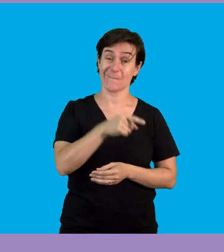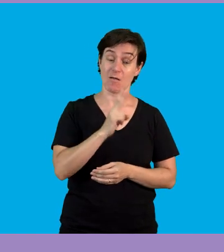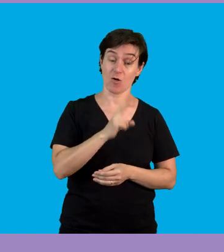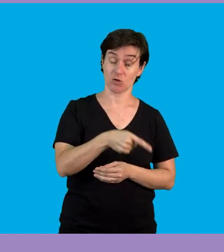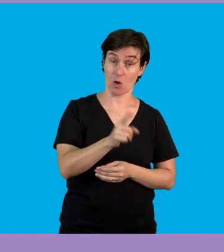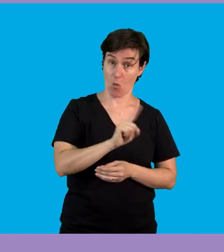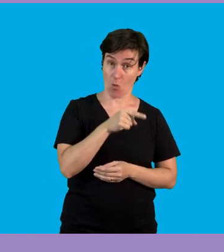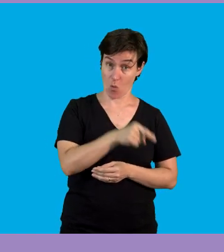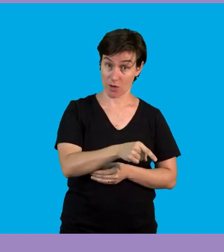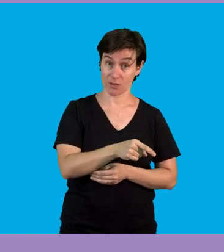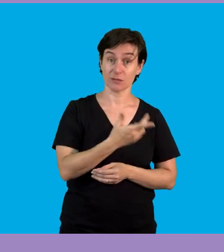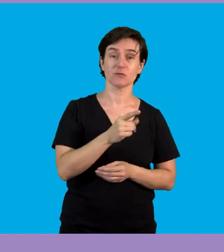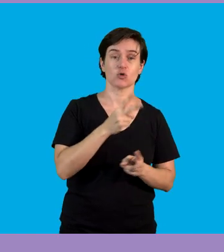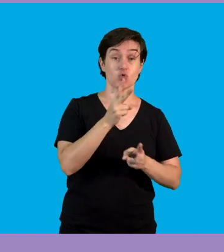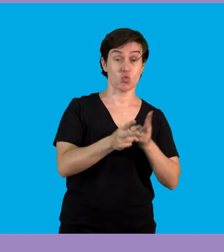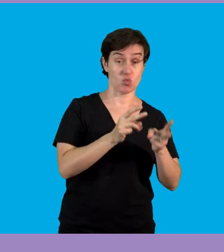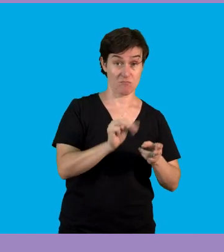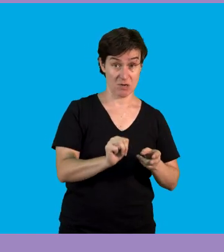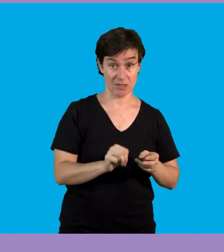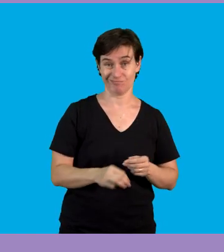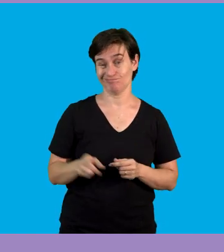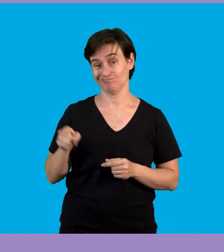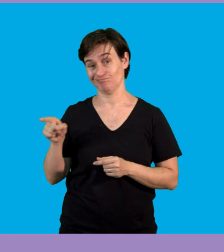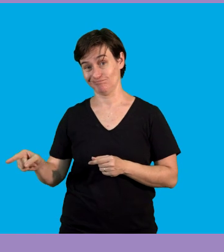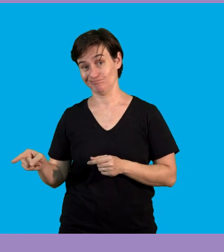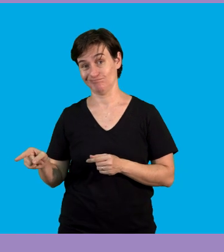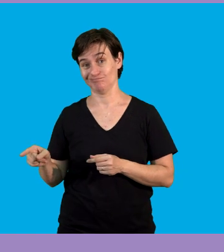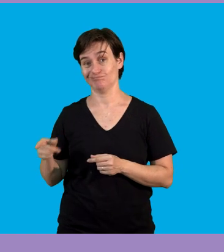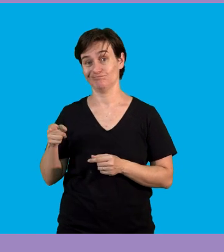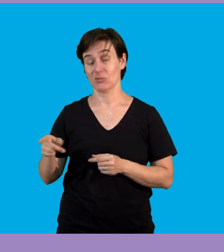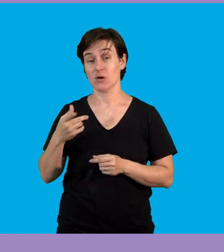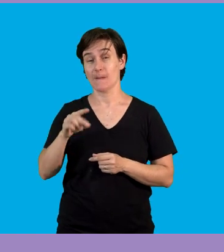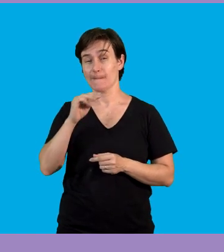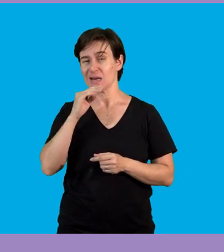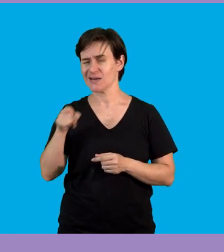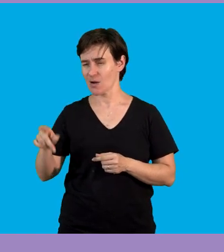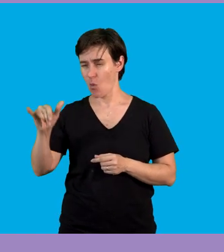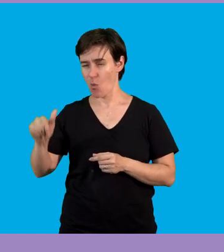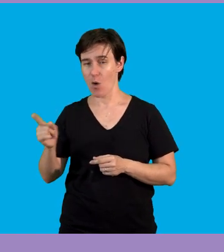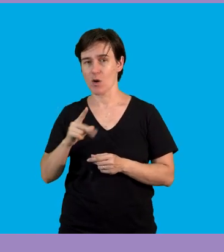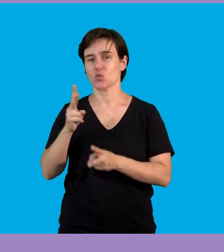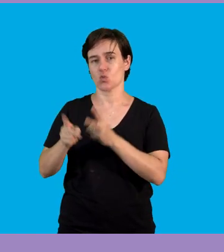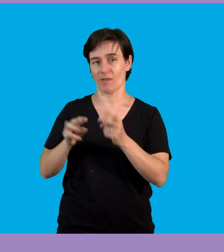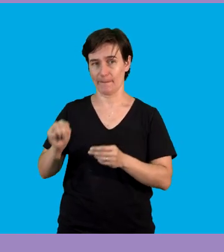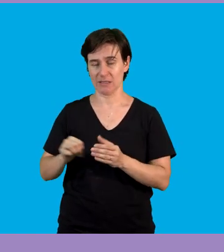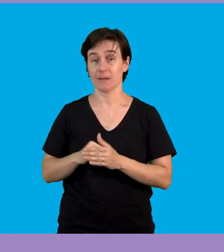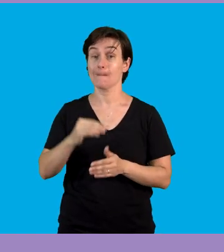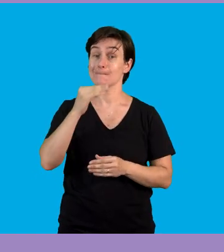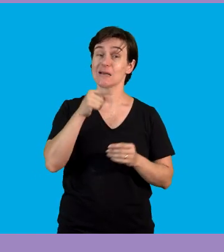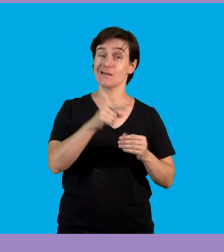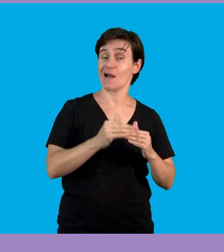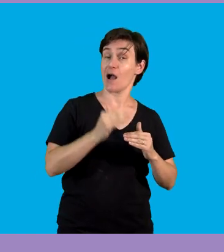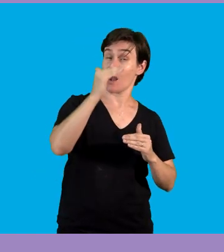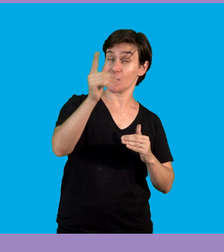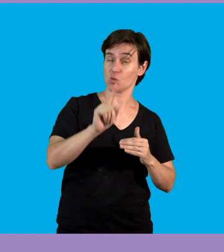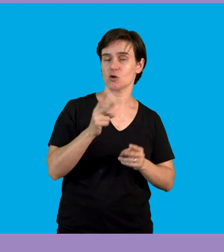that our unknown value is going to be 12 meters there. So that means that our height there